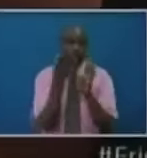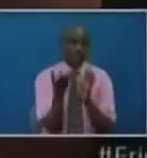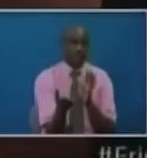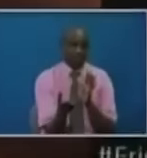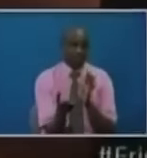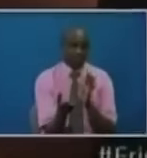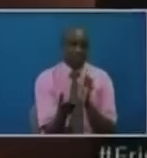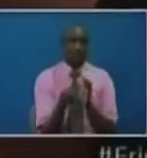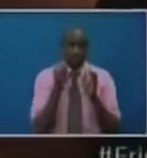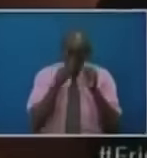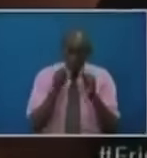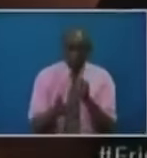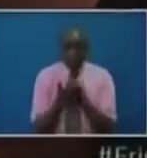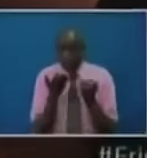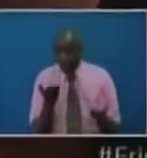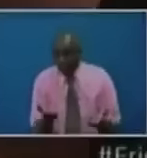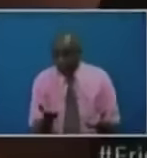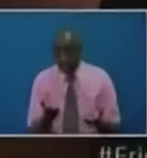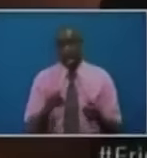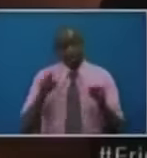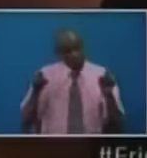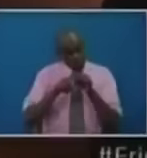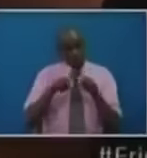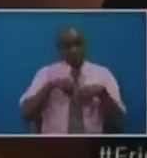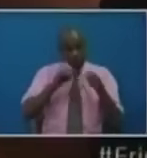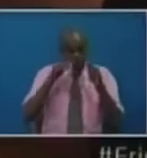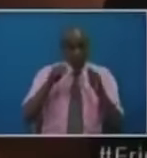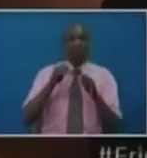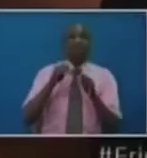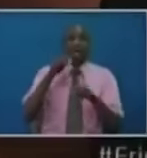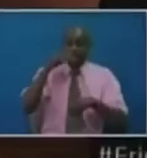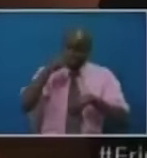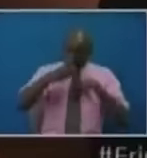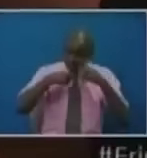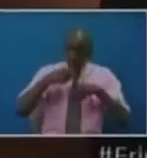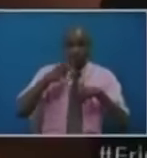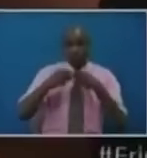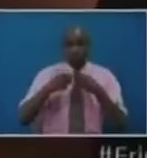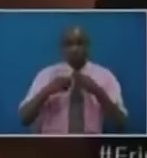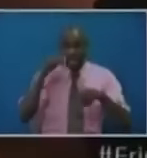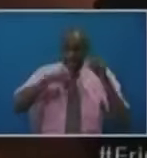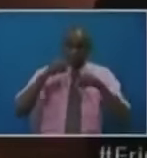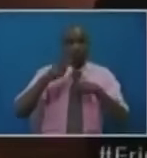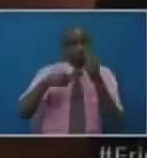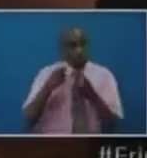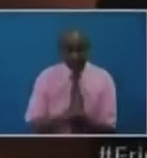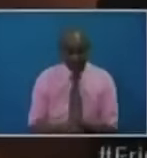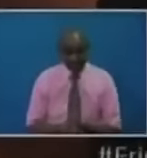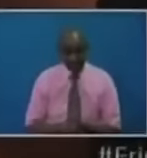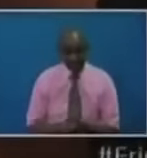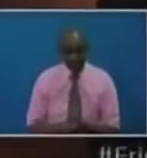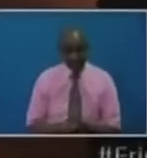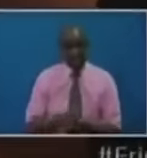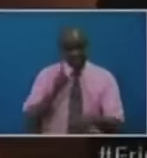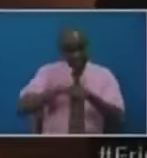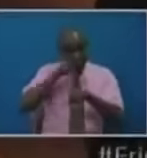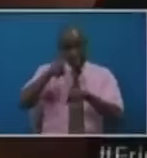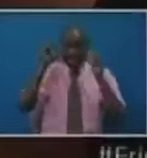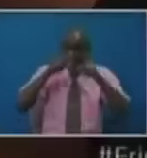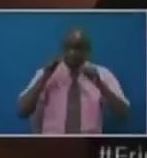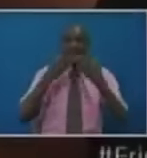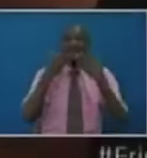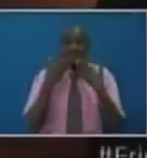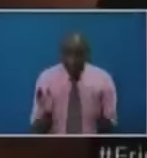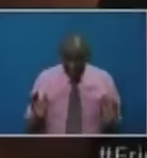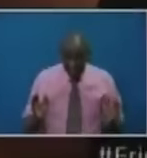and should have a say and also subscribe to the electoral process, the election process. Once that agreement has been